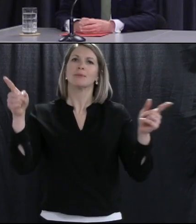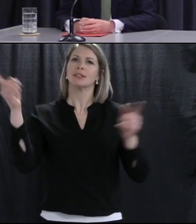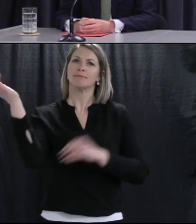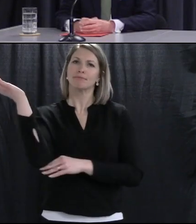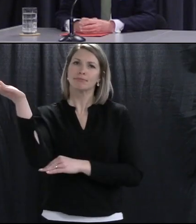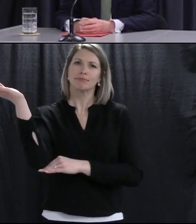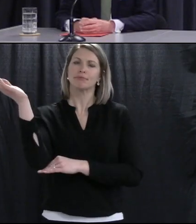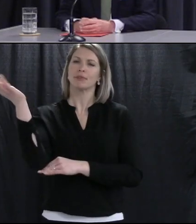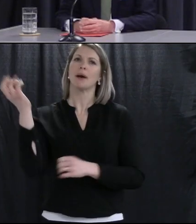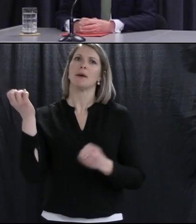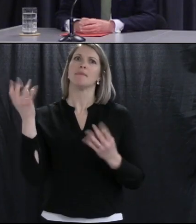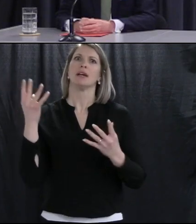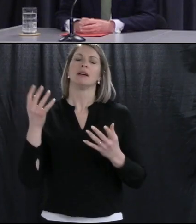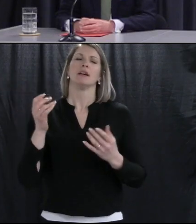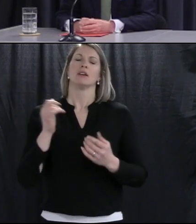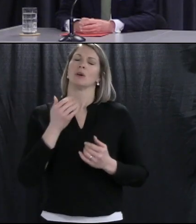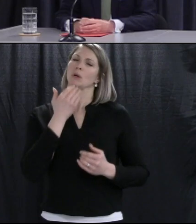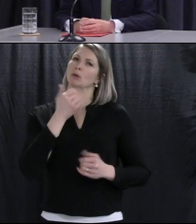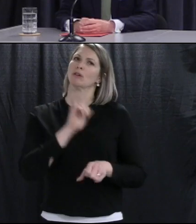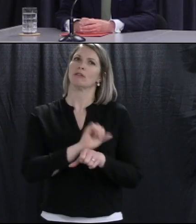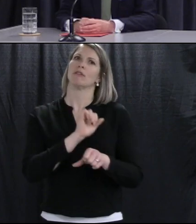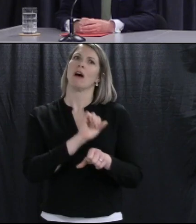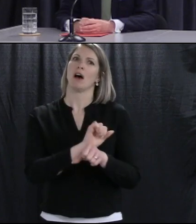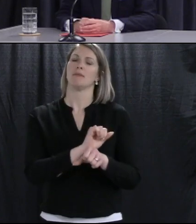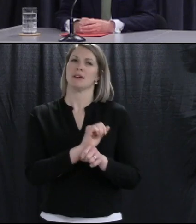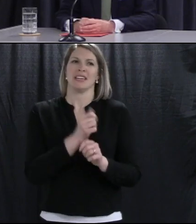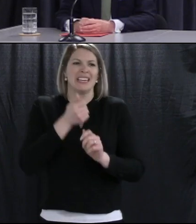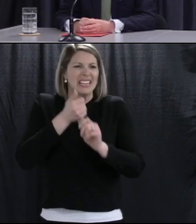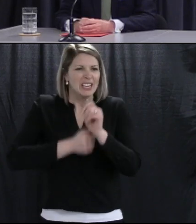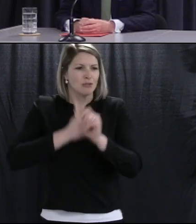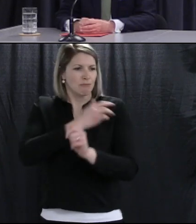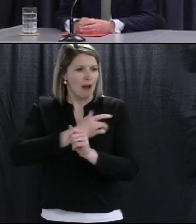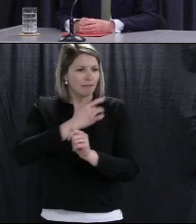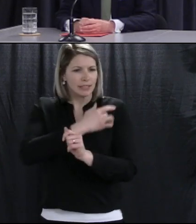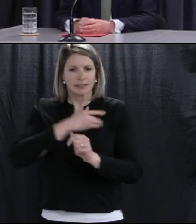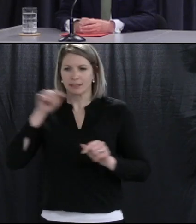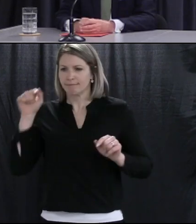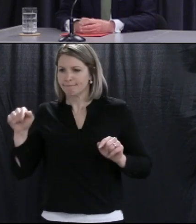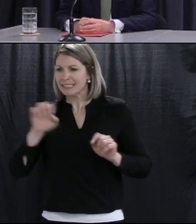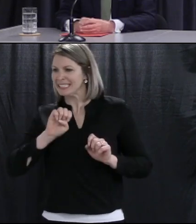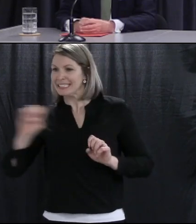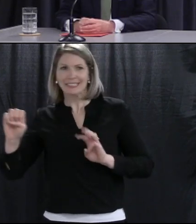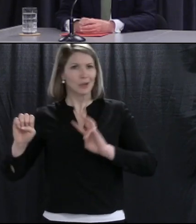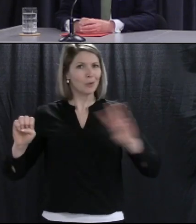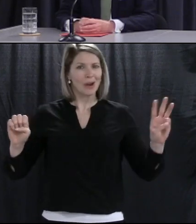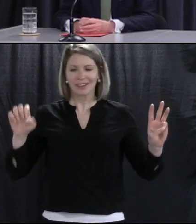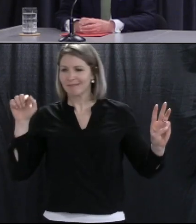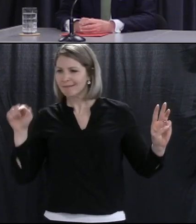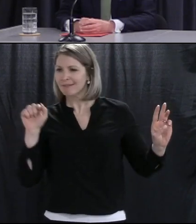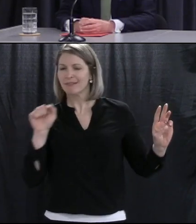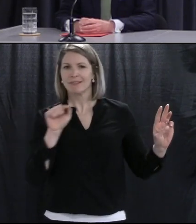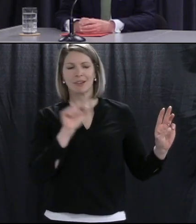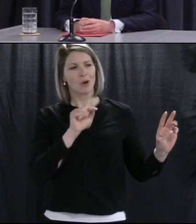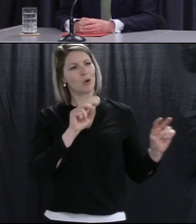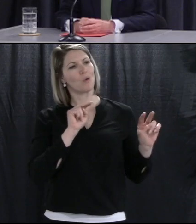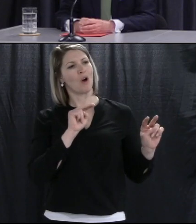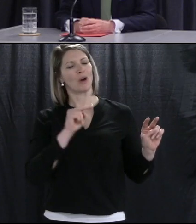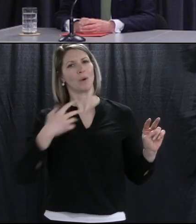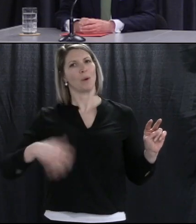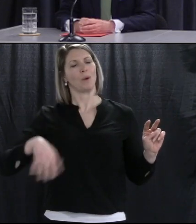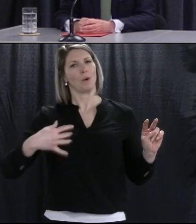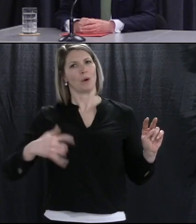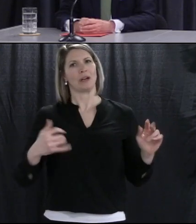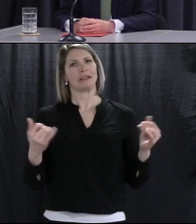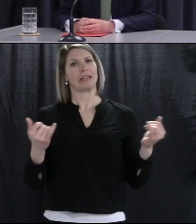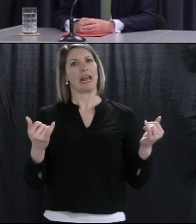people of the country, as we've been watching province by province the impact of COVID-19. So to